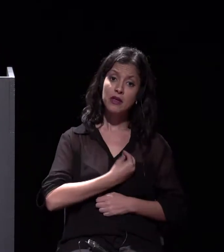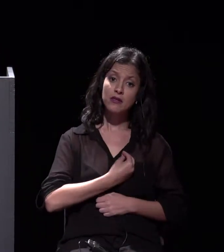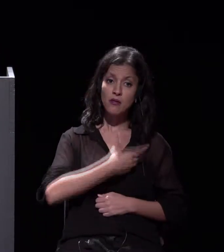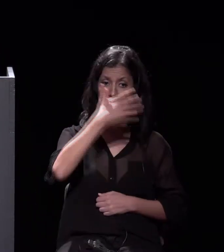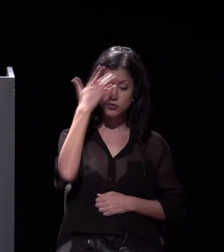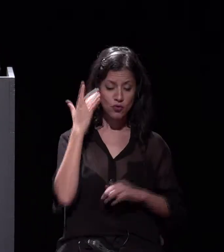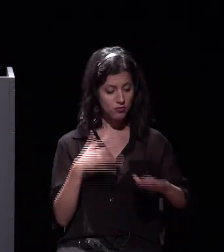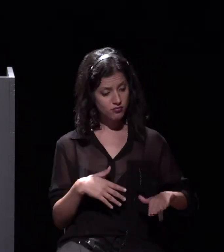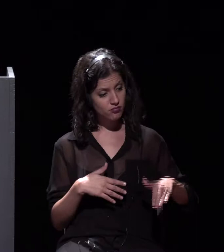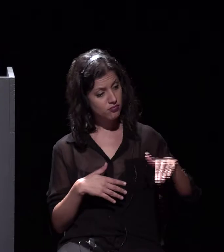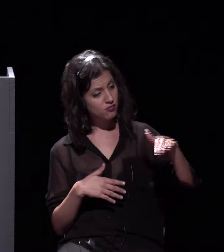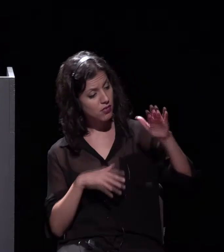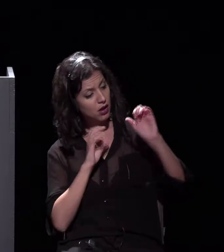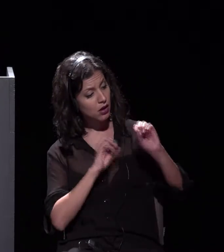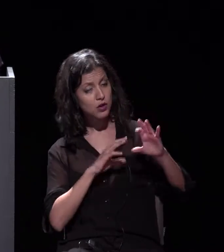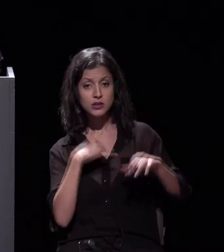contentious points, because